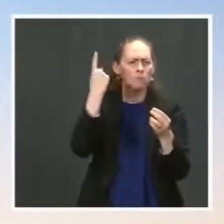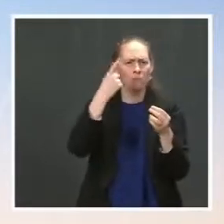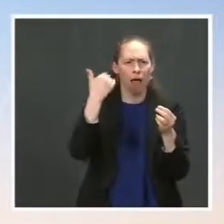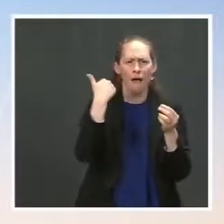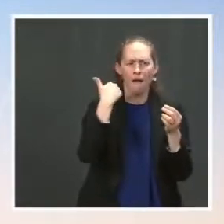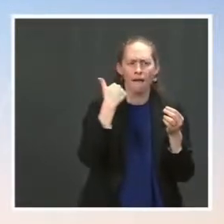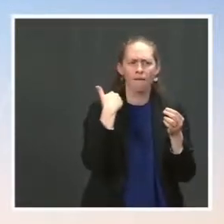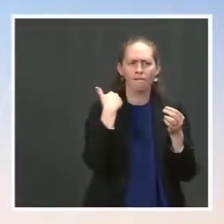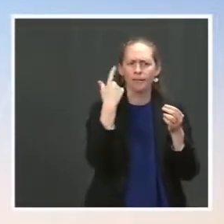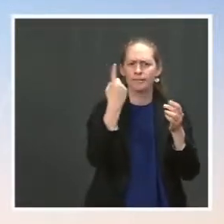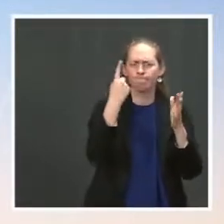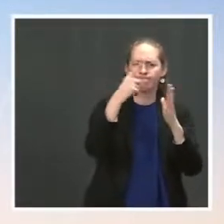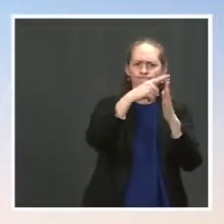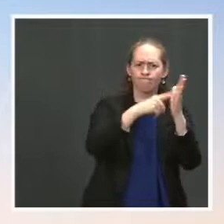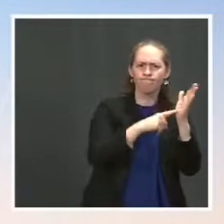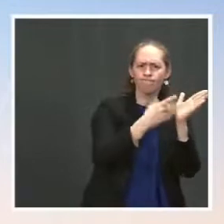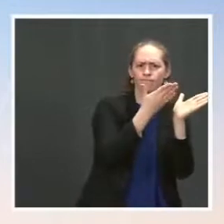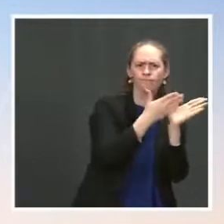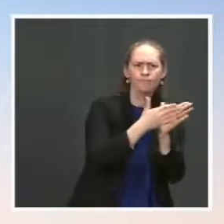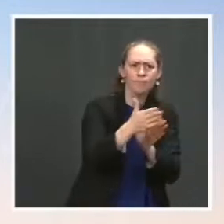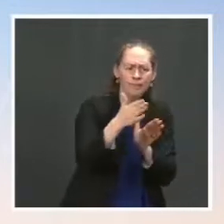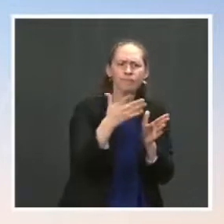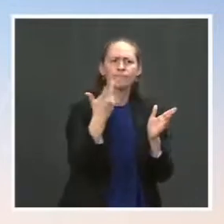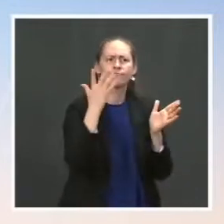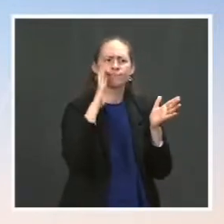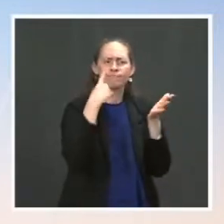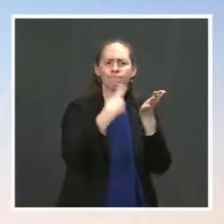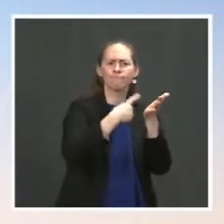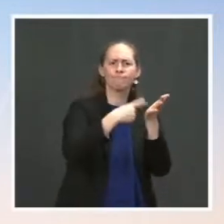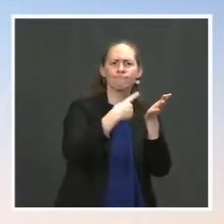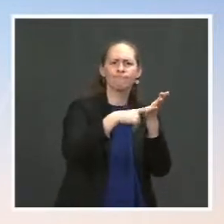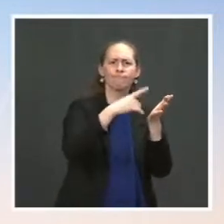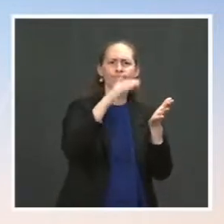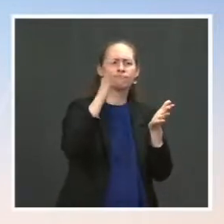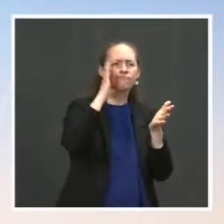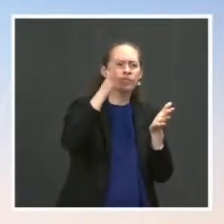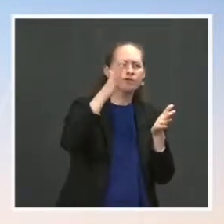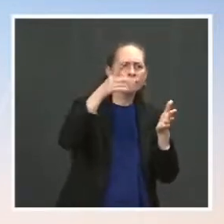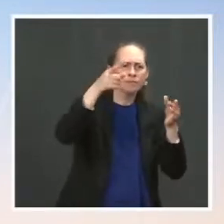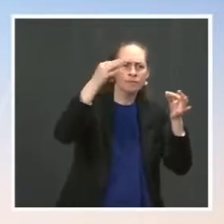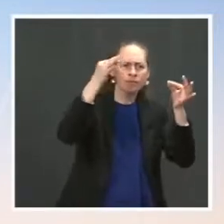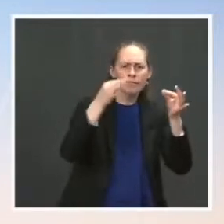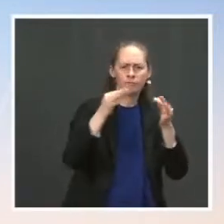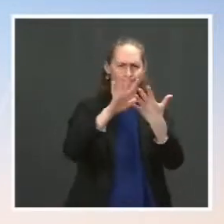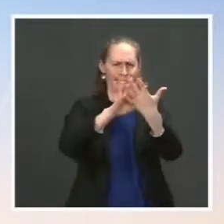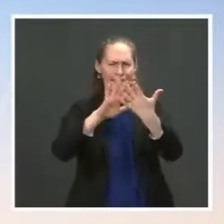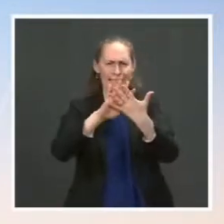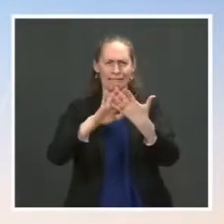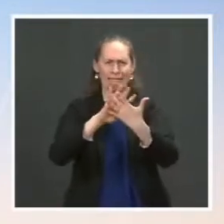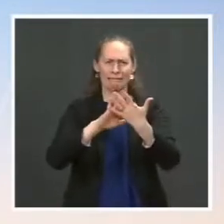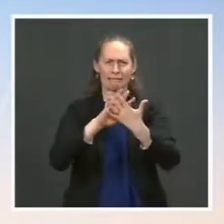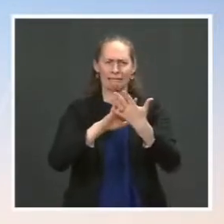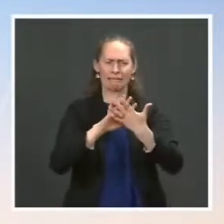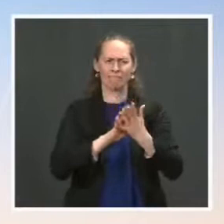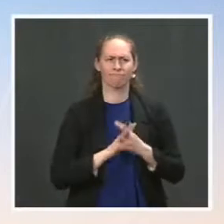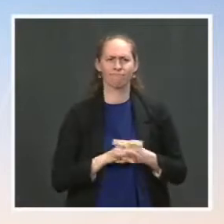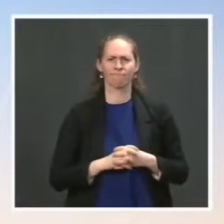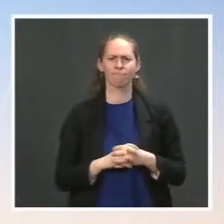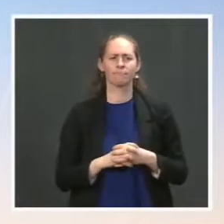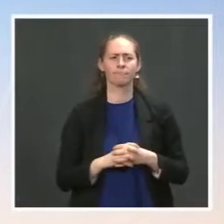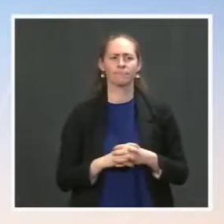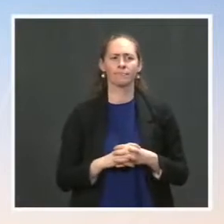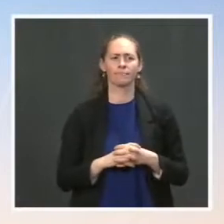and the administration is discussing potential retaliatory measures at this stage. Can you confirm that? Is that review over, or